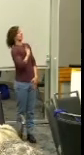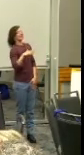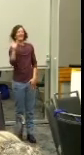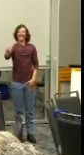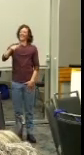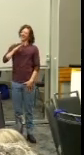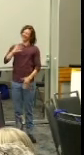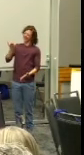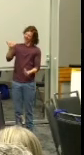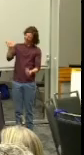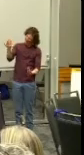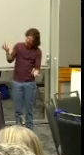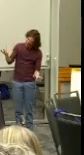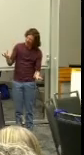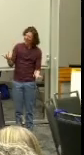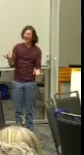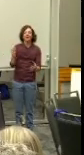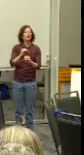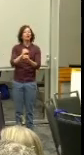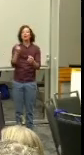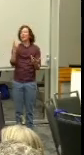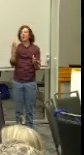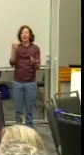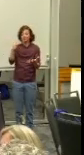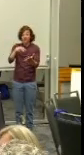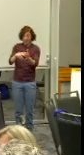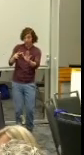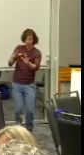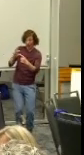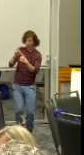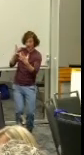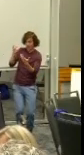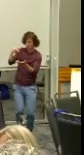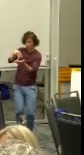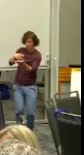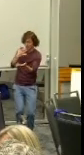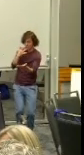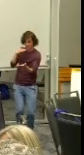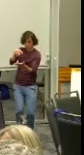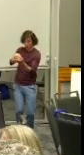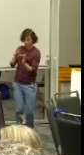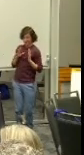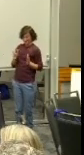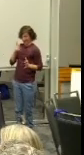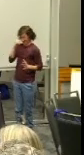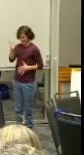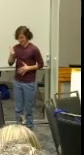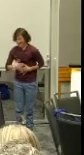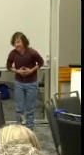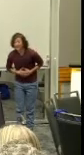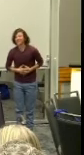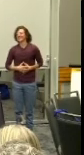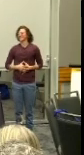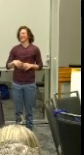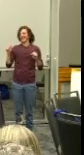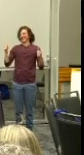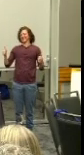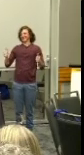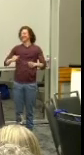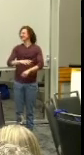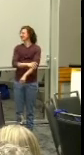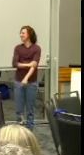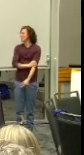in. Nobody wants to stand, I mean, unless you want to stand, then of course you can, but we'll just make that happen. Okay,